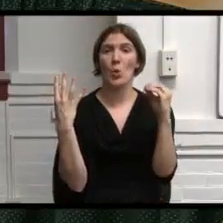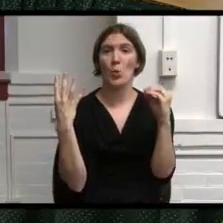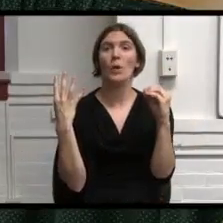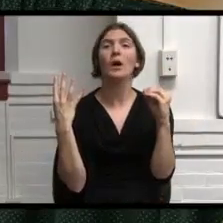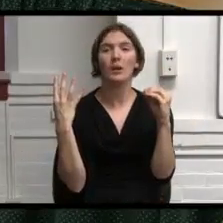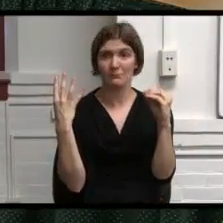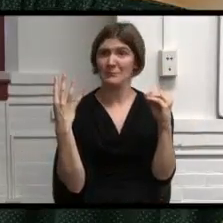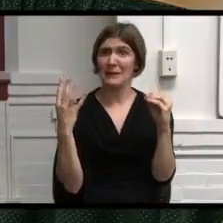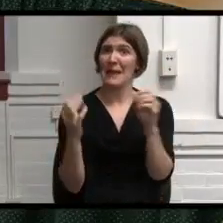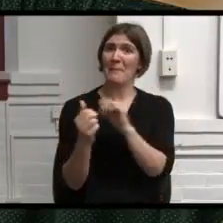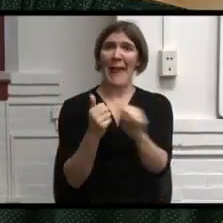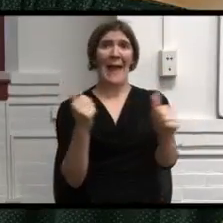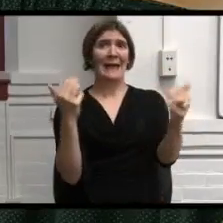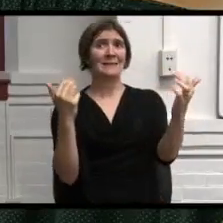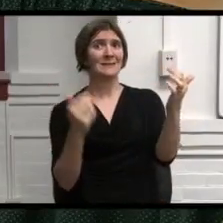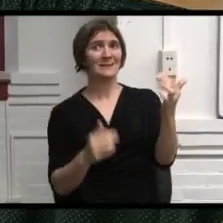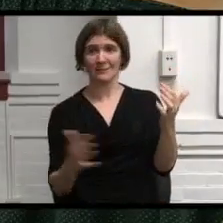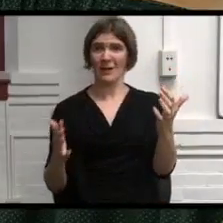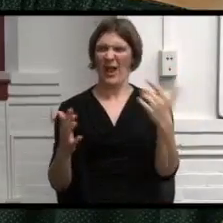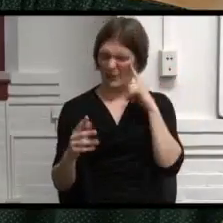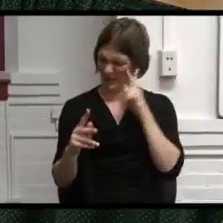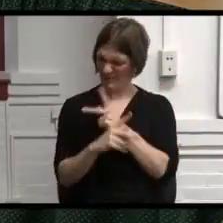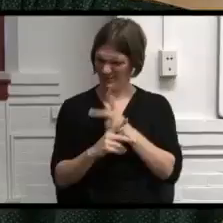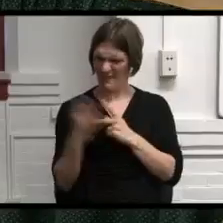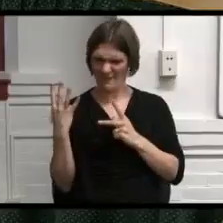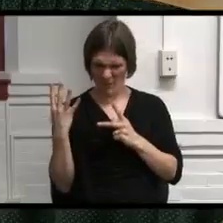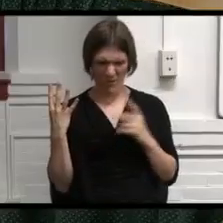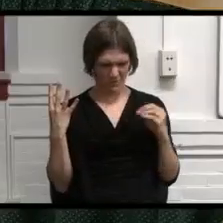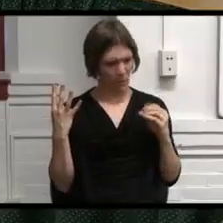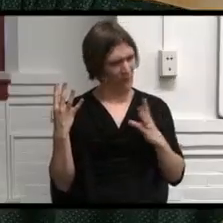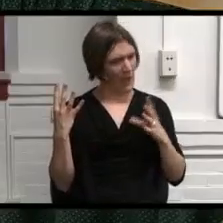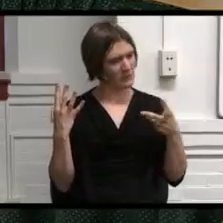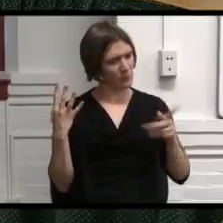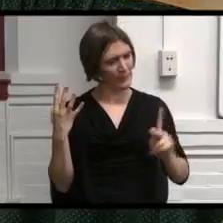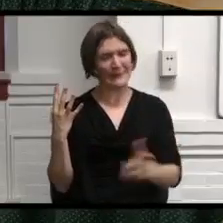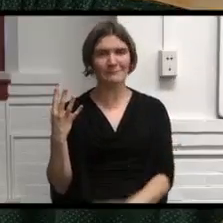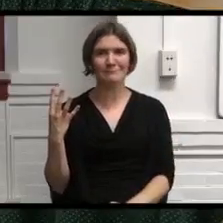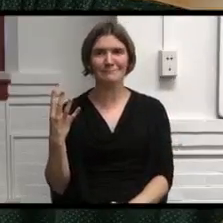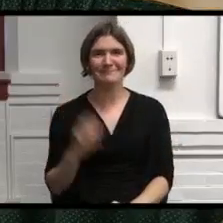passes. I had to do math for a second.